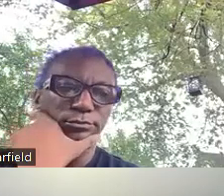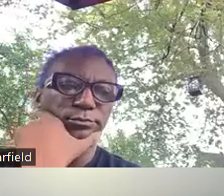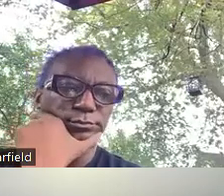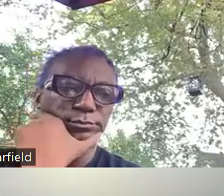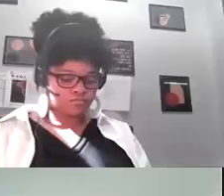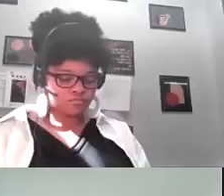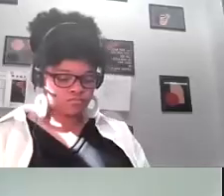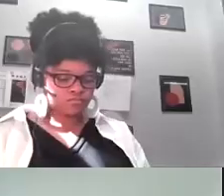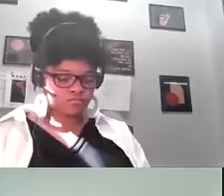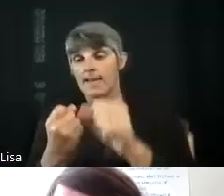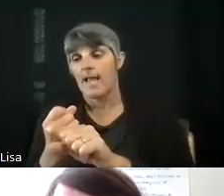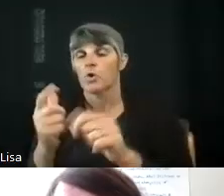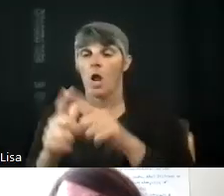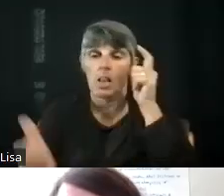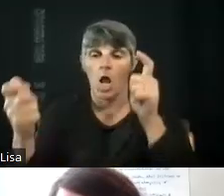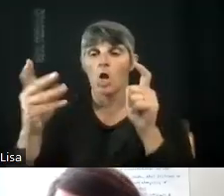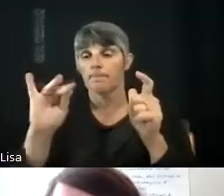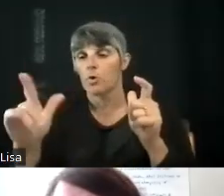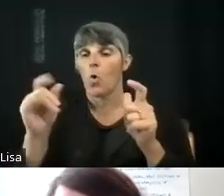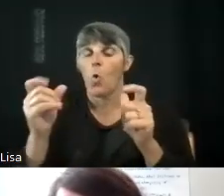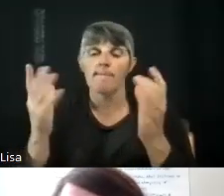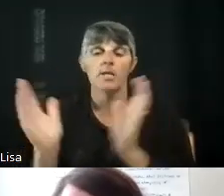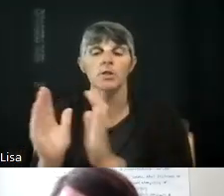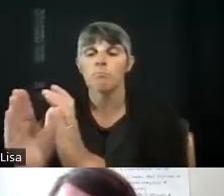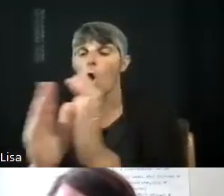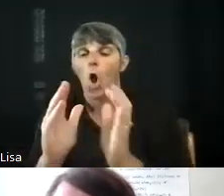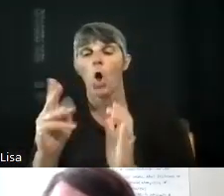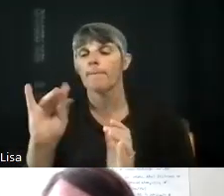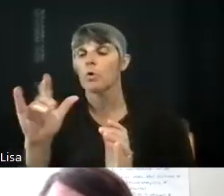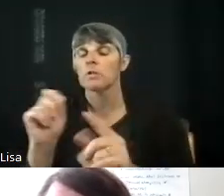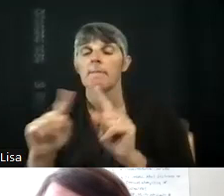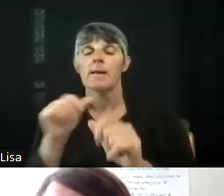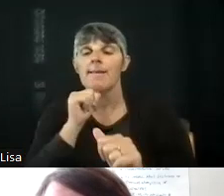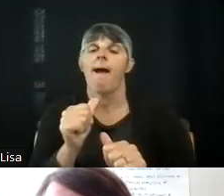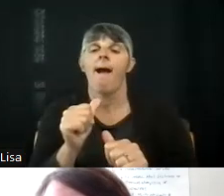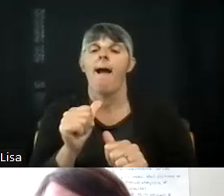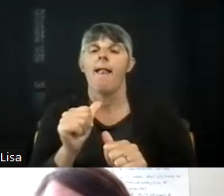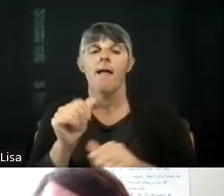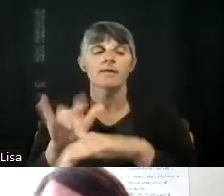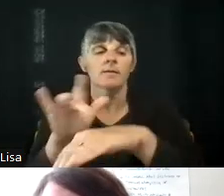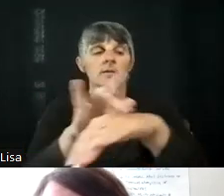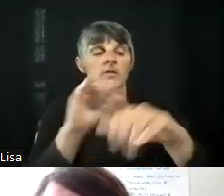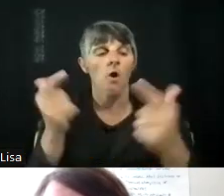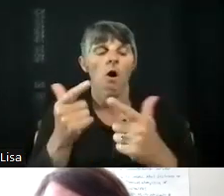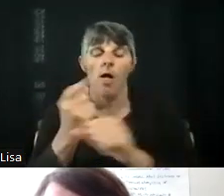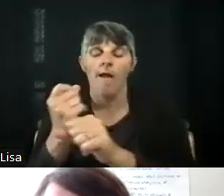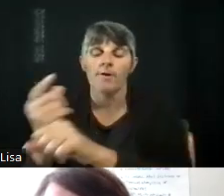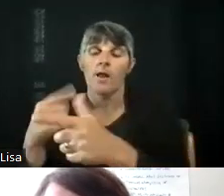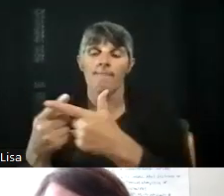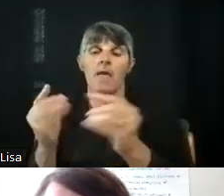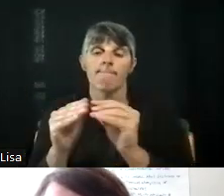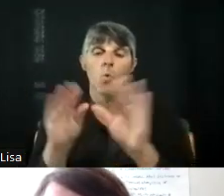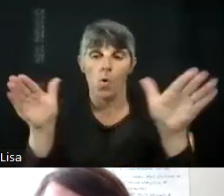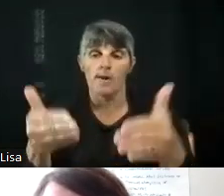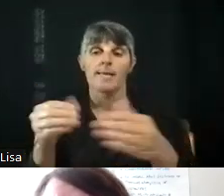sculpture? Maybe the next year we do a larger mural or several smaller murals or something, but maybe not touching everything every single year. And then we could put more money